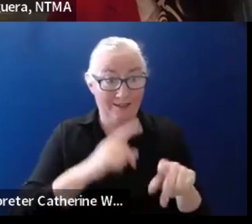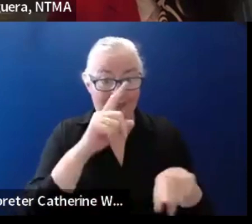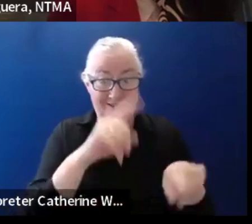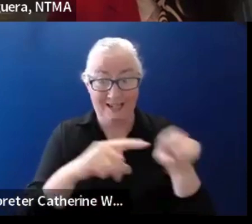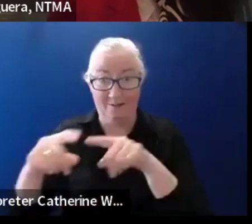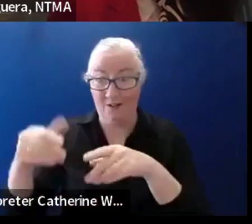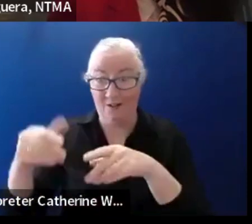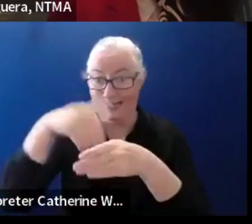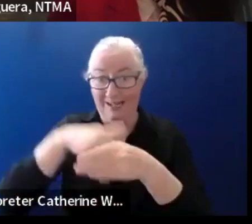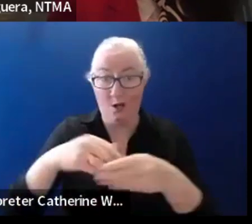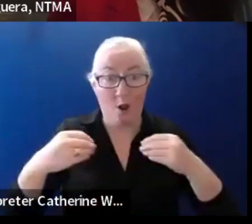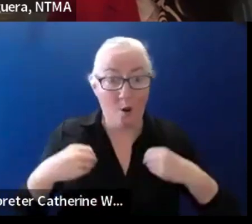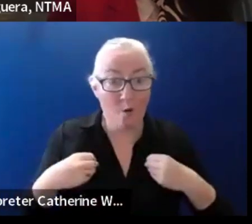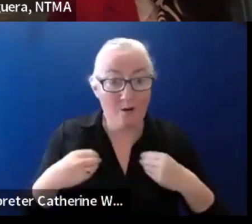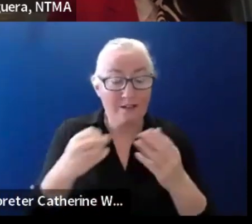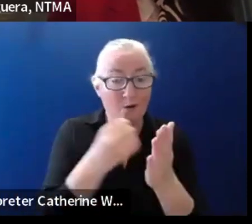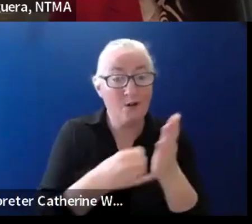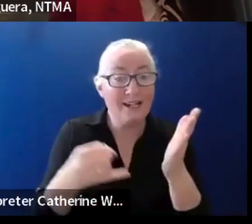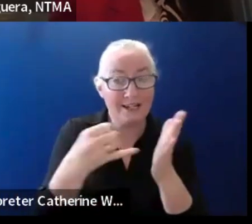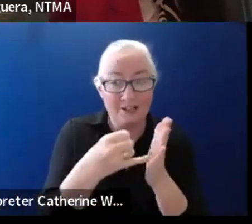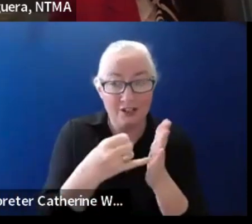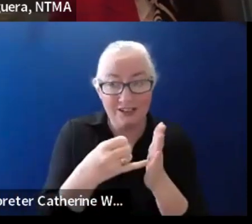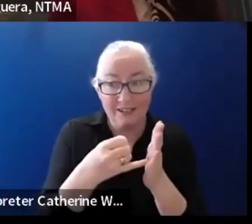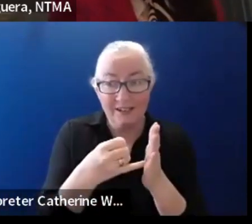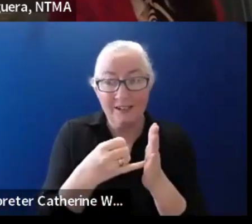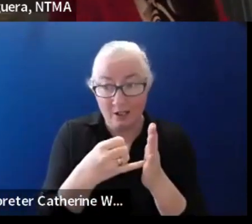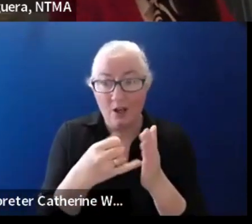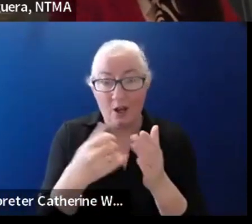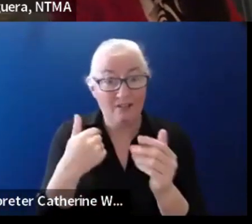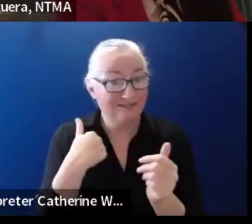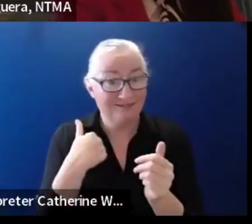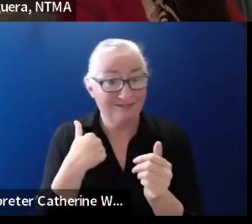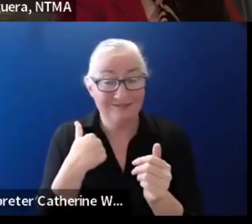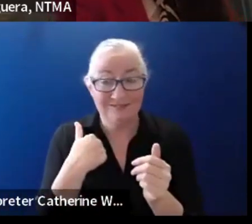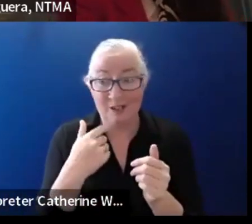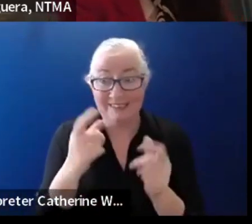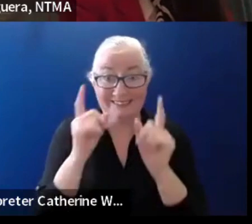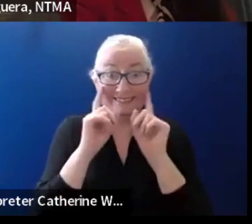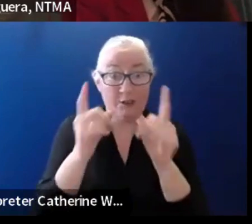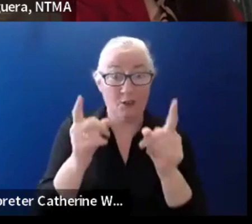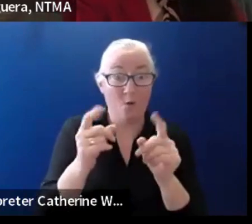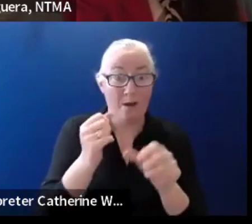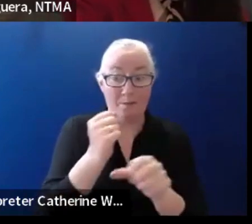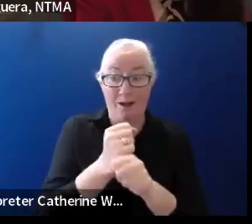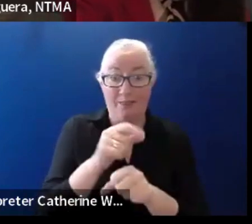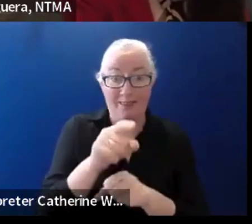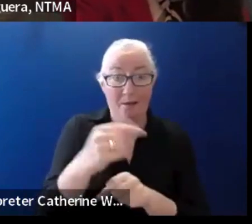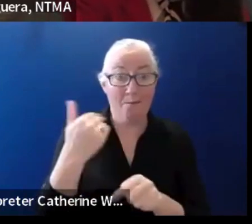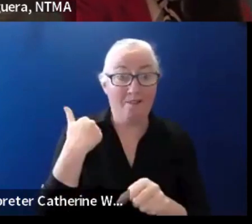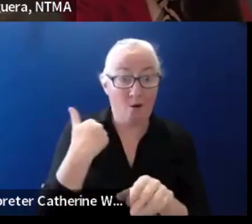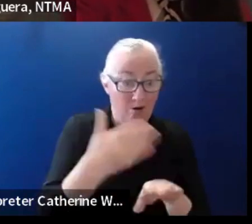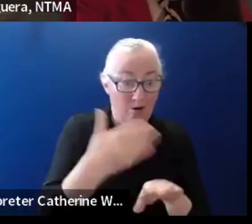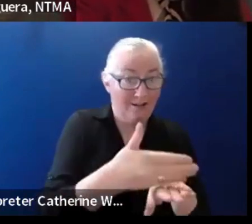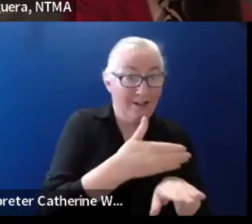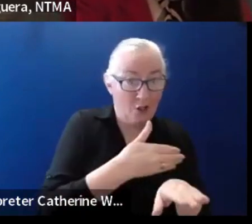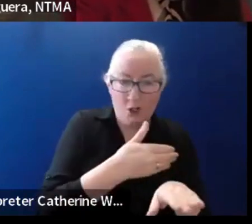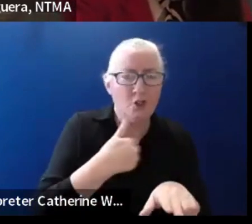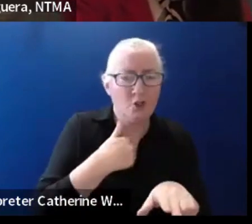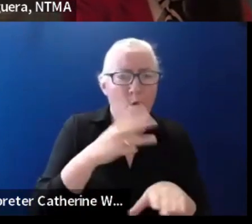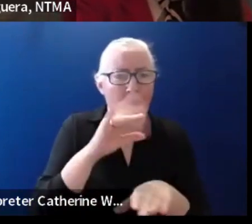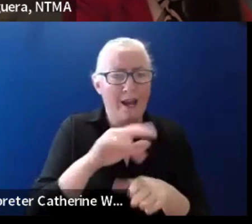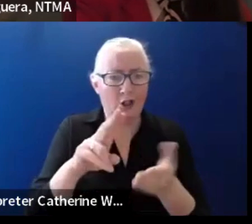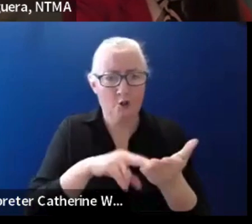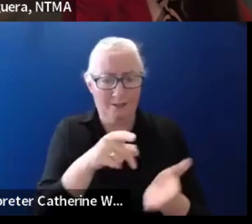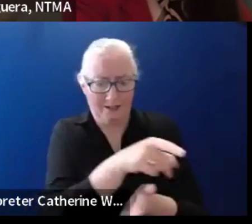own organization and within each site that we possibly didn't even know about beforehand. So let's really try and tap into